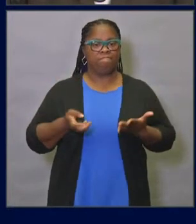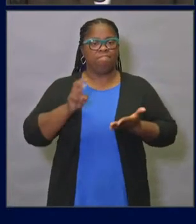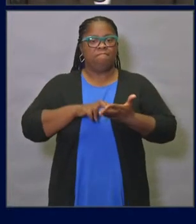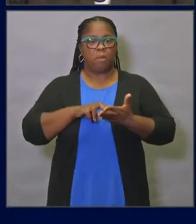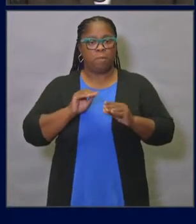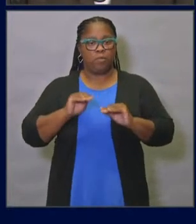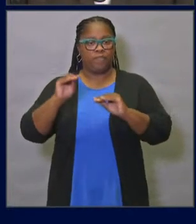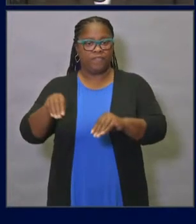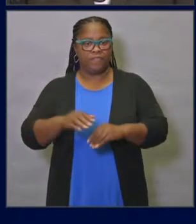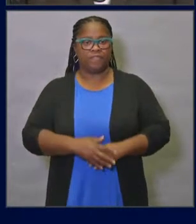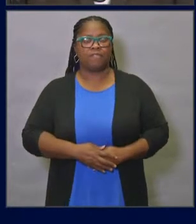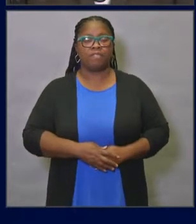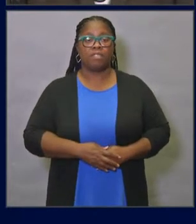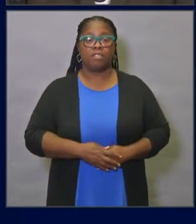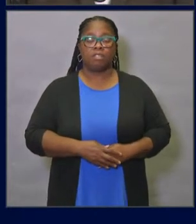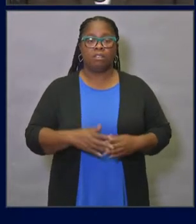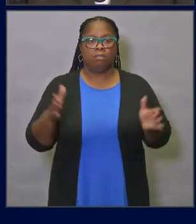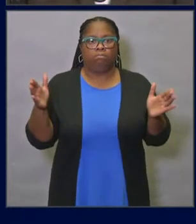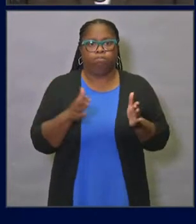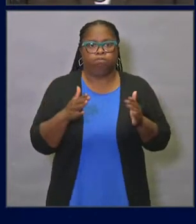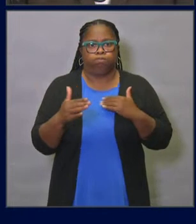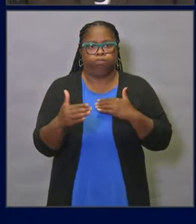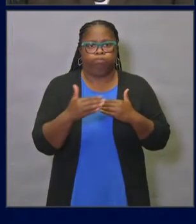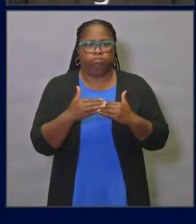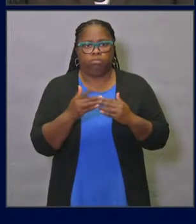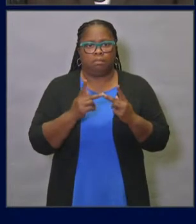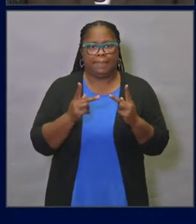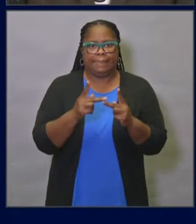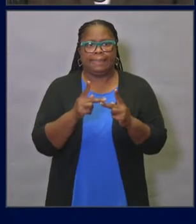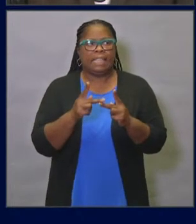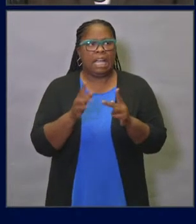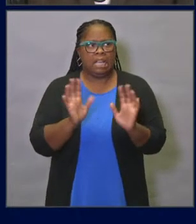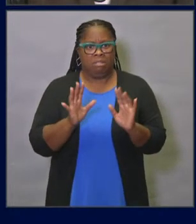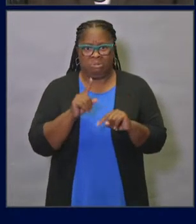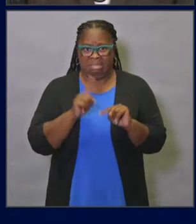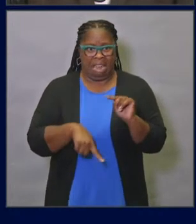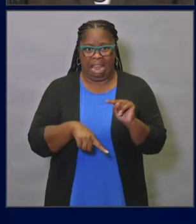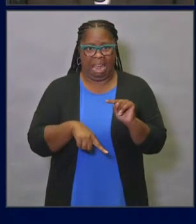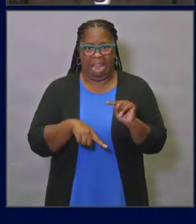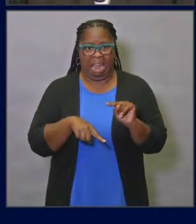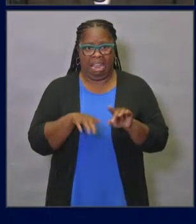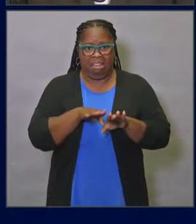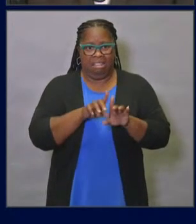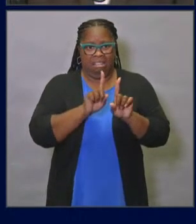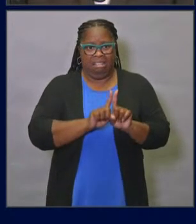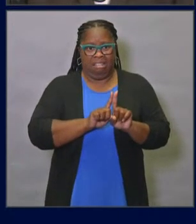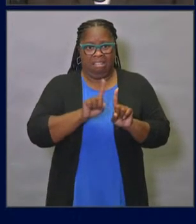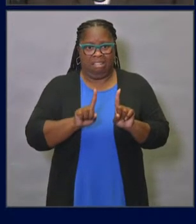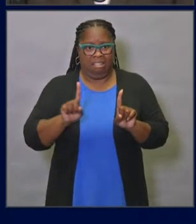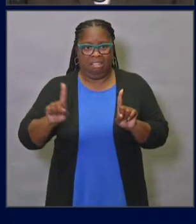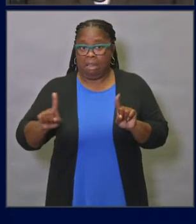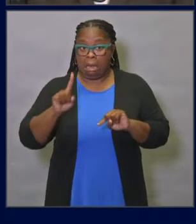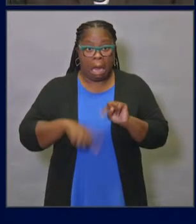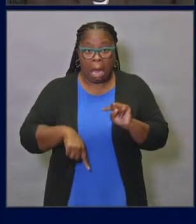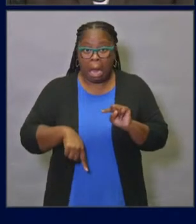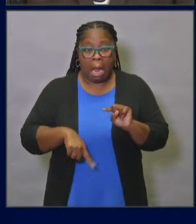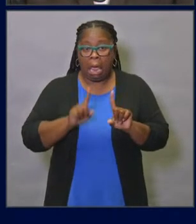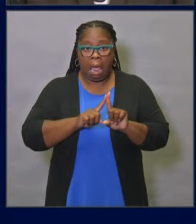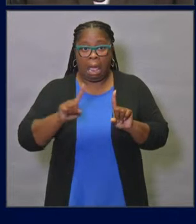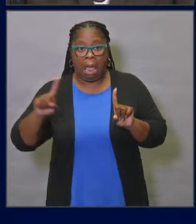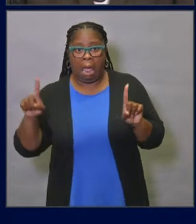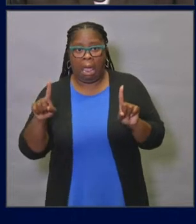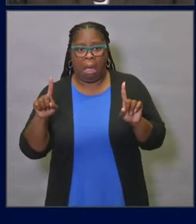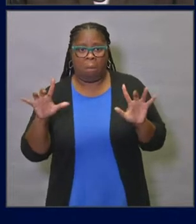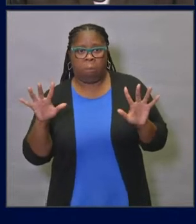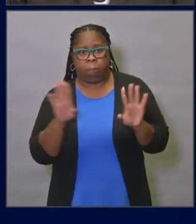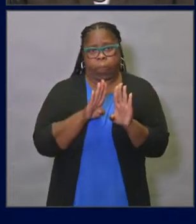avoid confined spaces, especially places where you can't stay more than 3 steps away from others if that's not possible